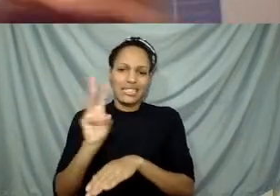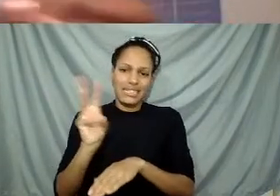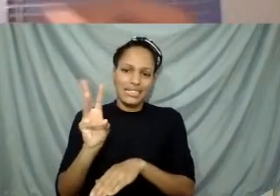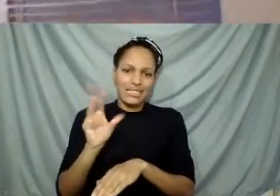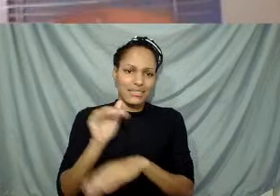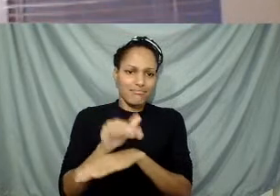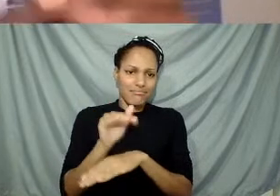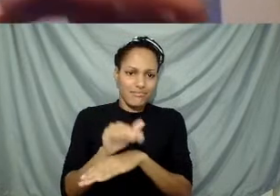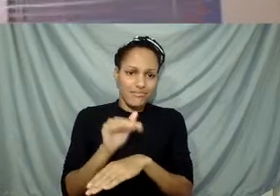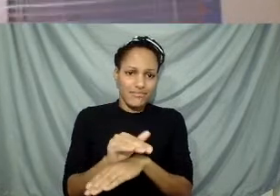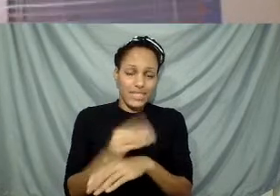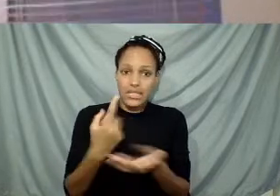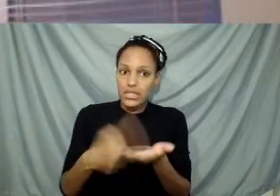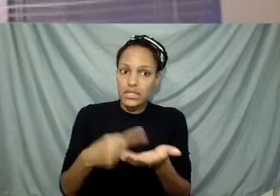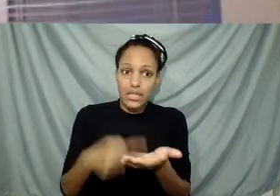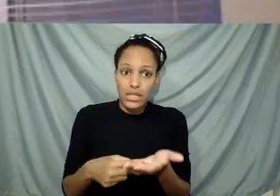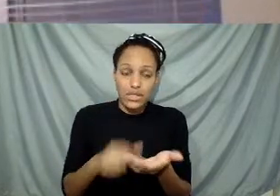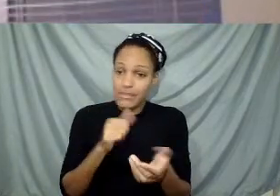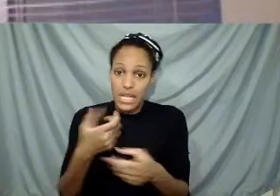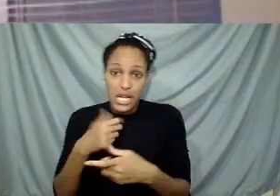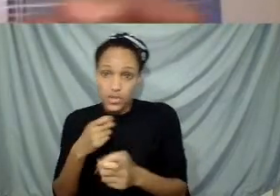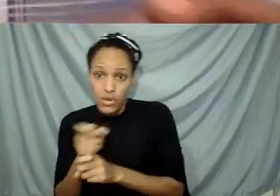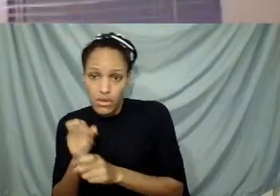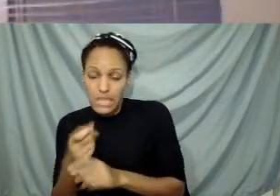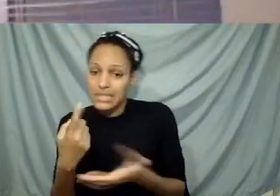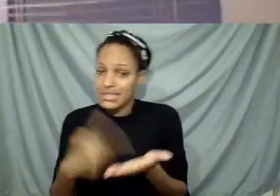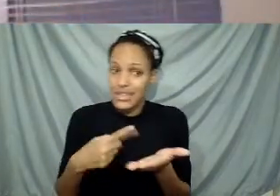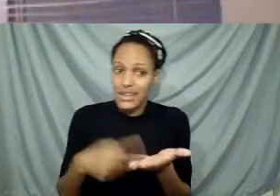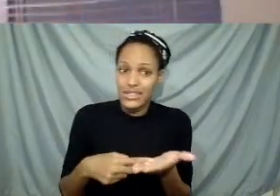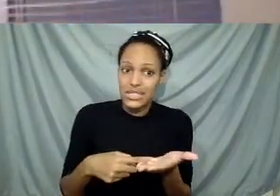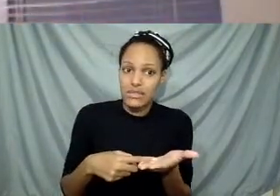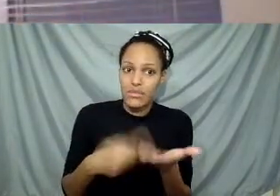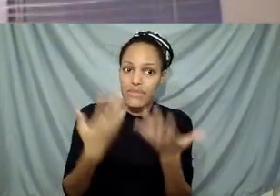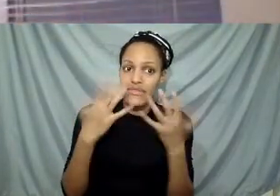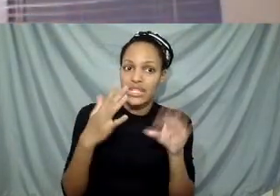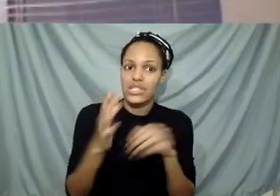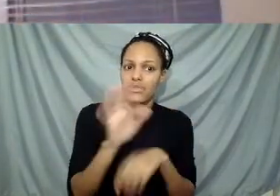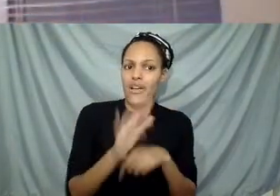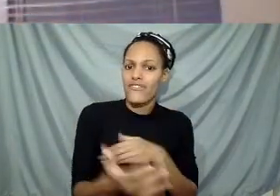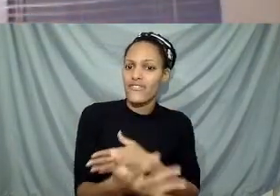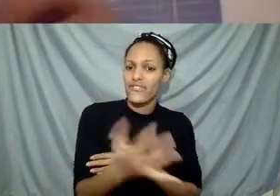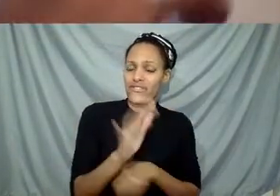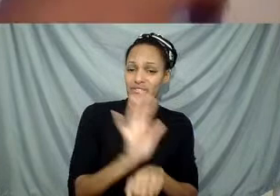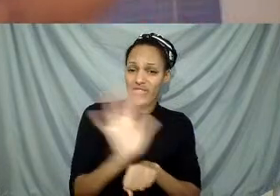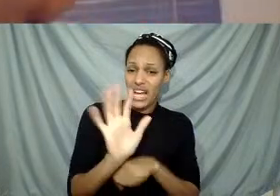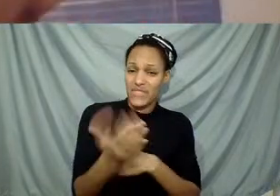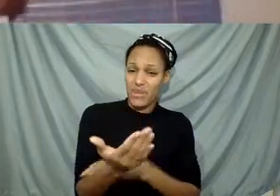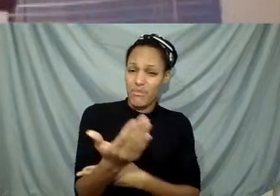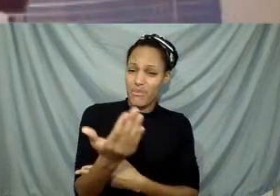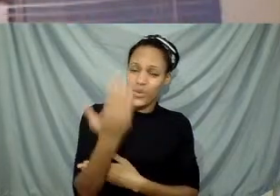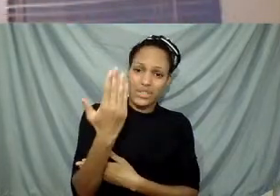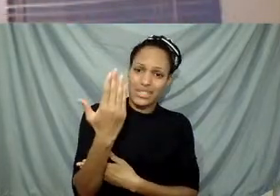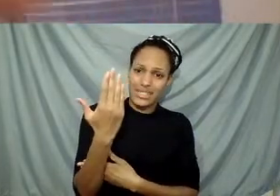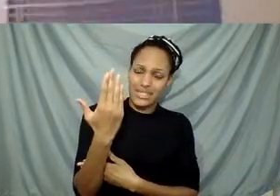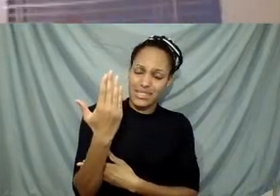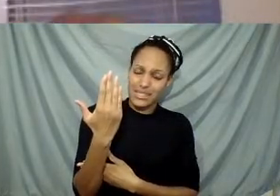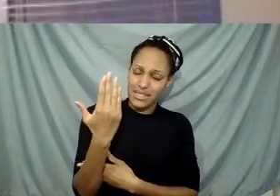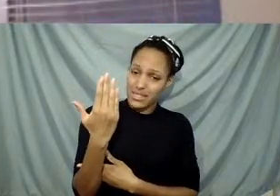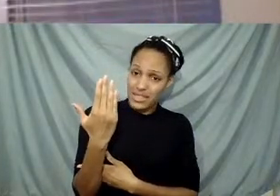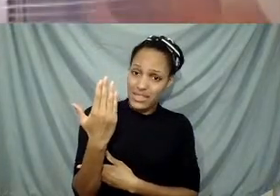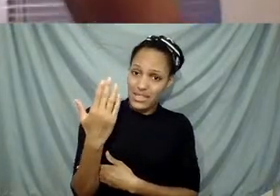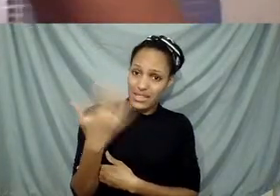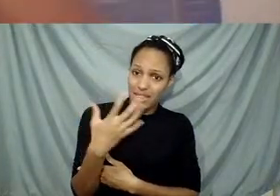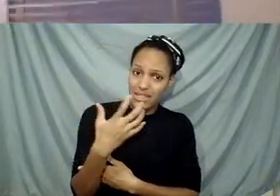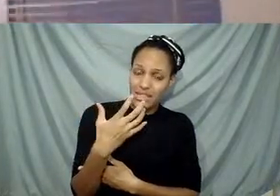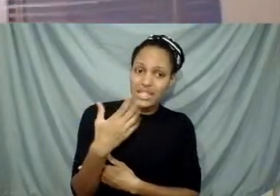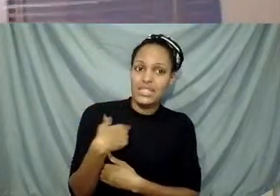I'm not joking, would end like at 5 o'clock in the morning. We were talking from 6